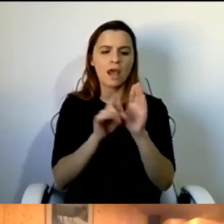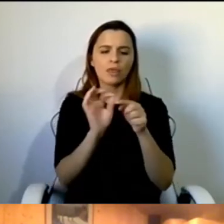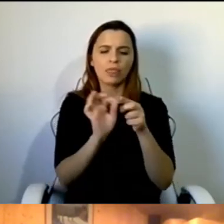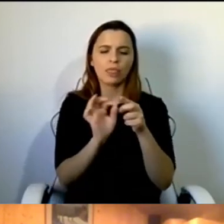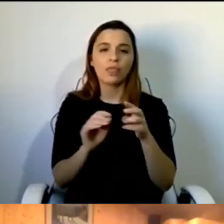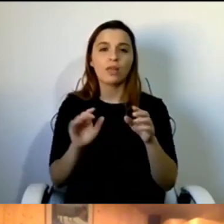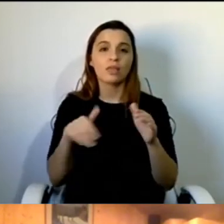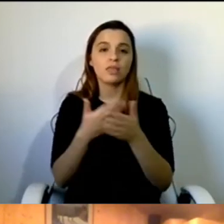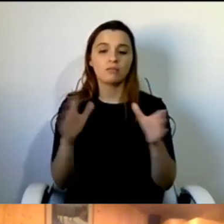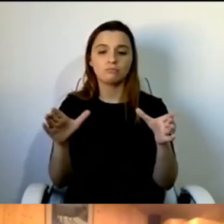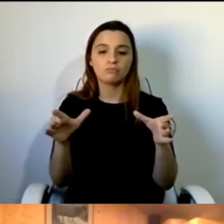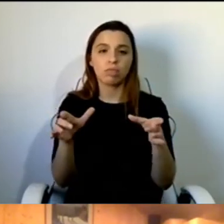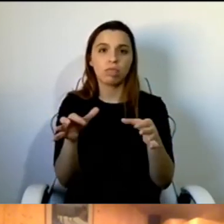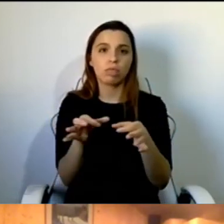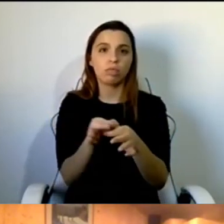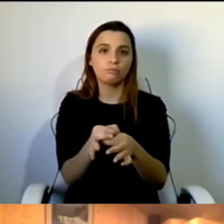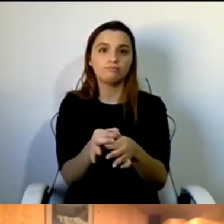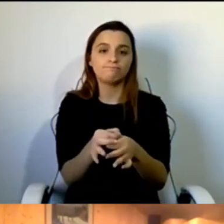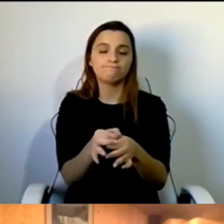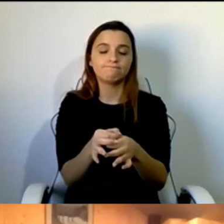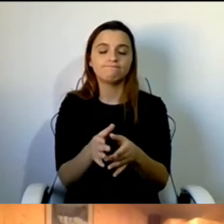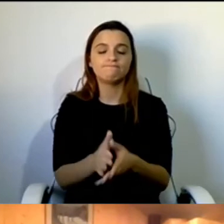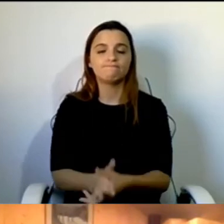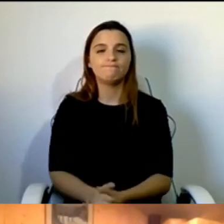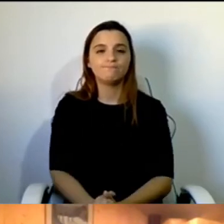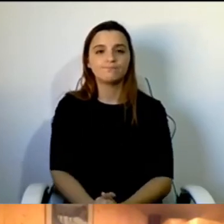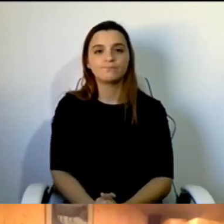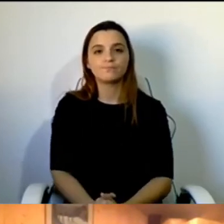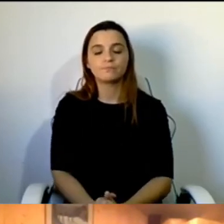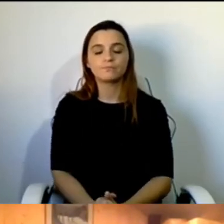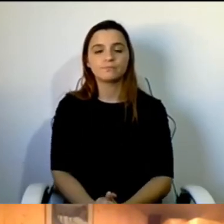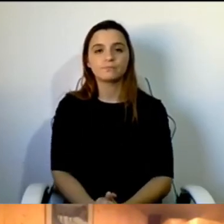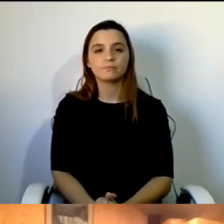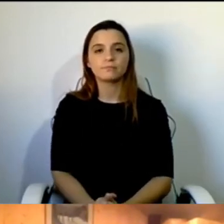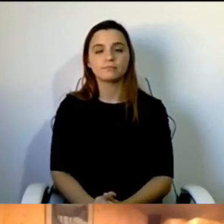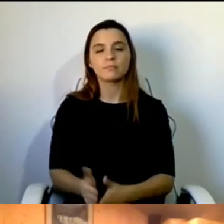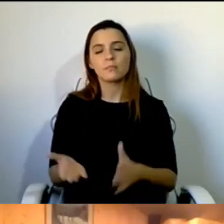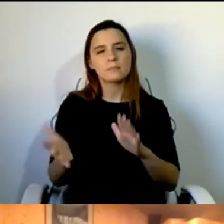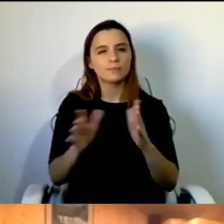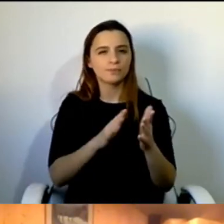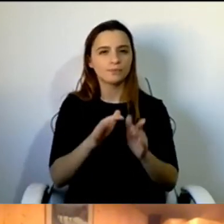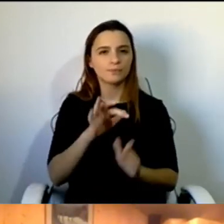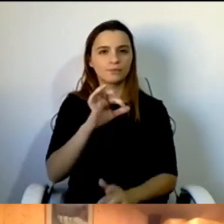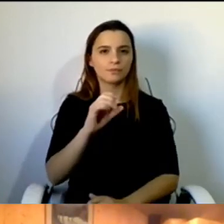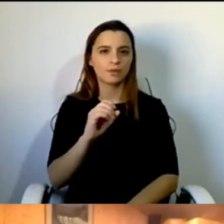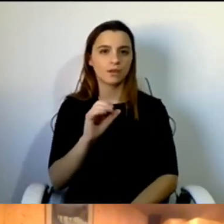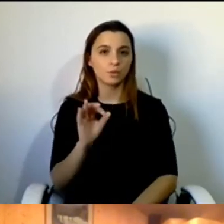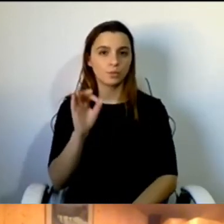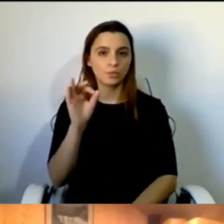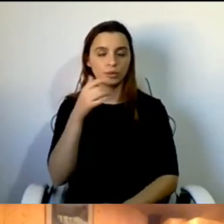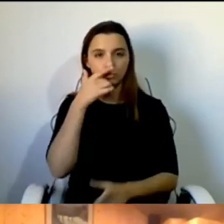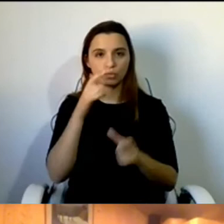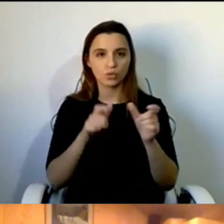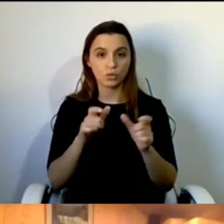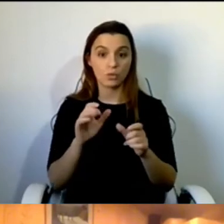from approximately 80% of people when you applied for personal assistance the first